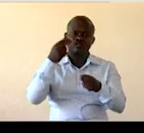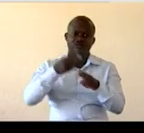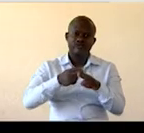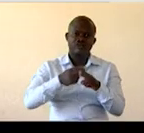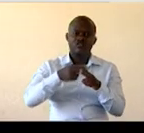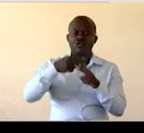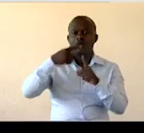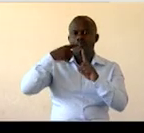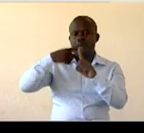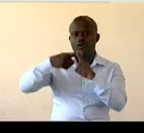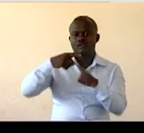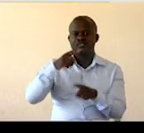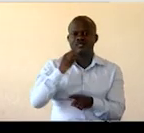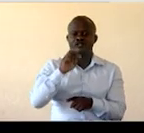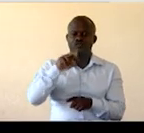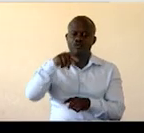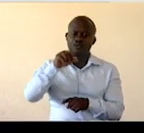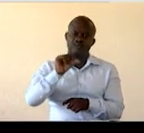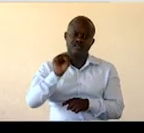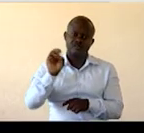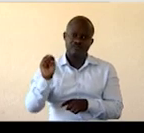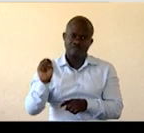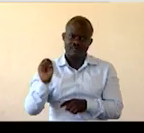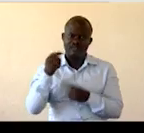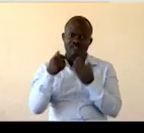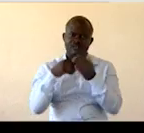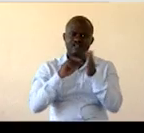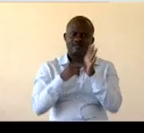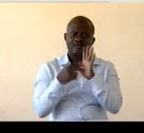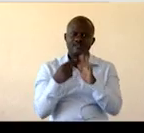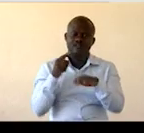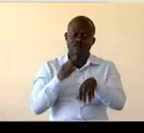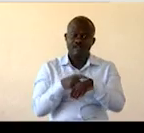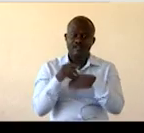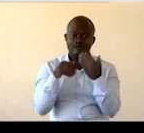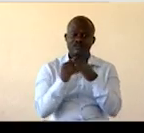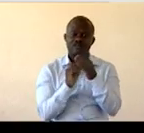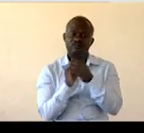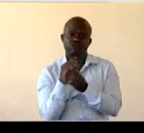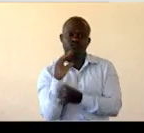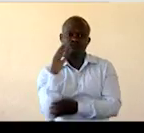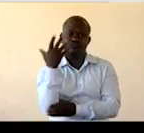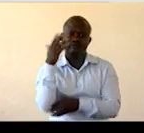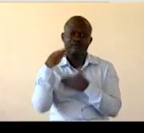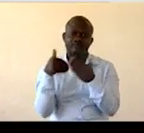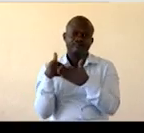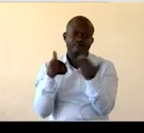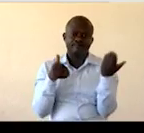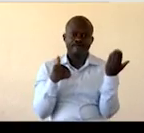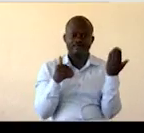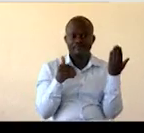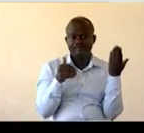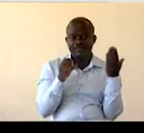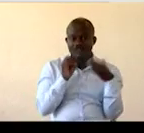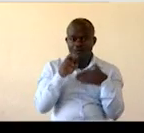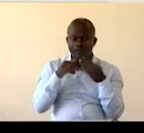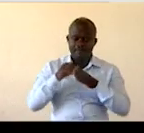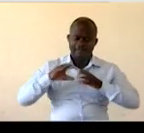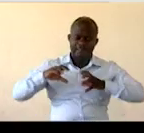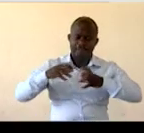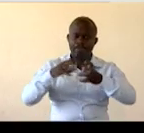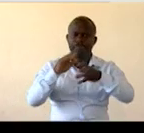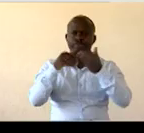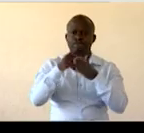positive tropism. That means when the plant grows or moves towards